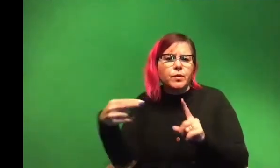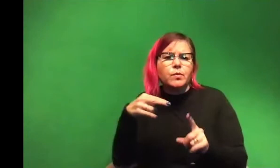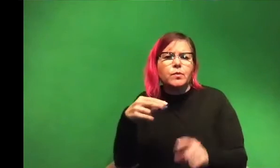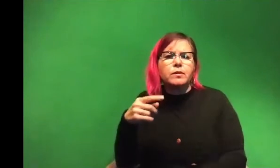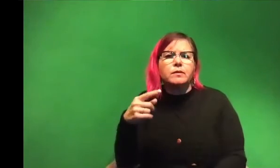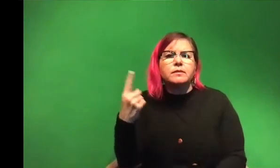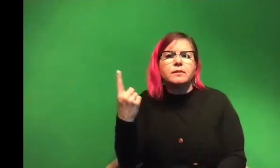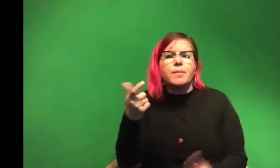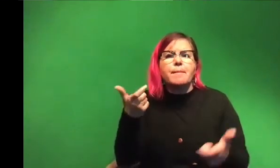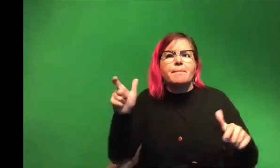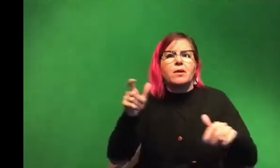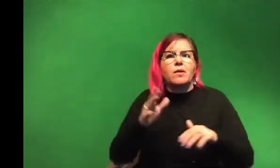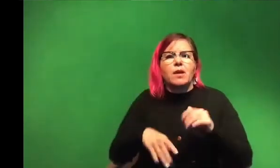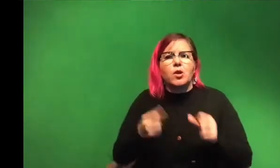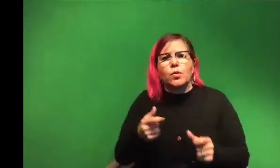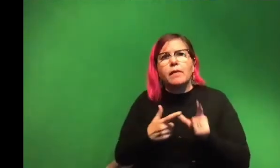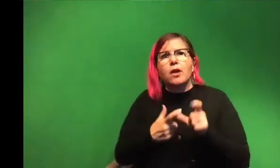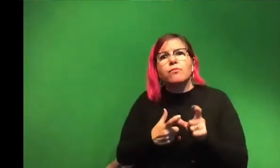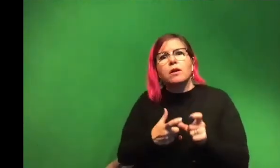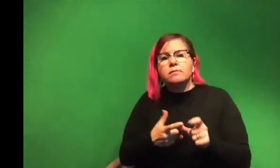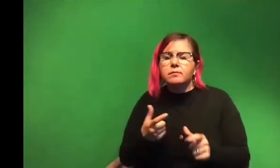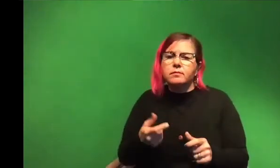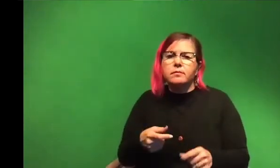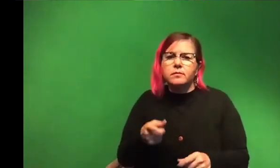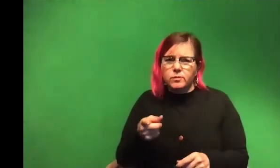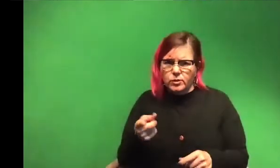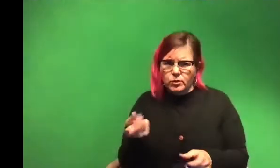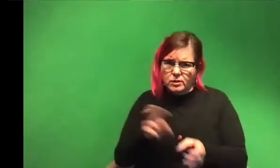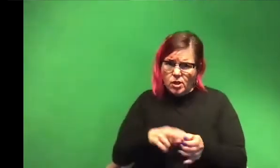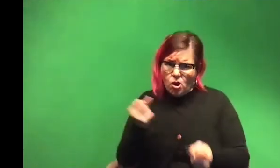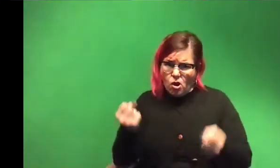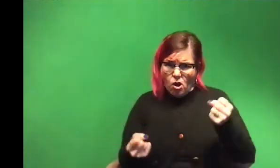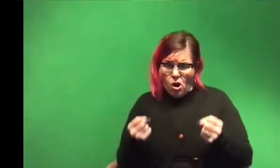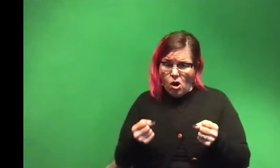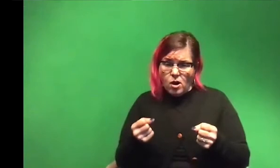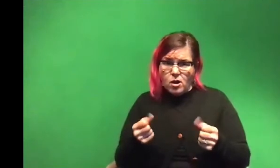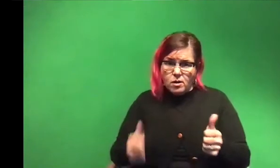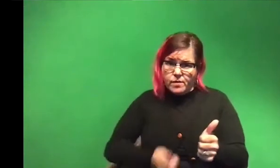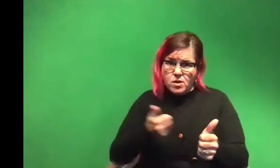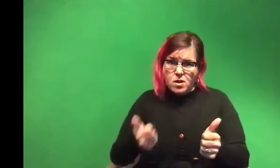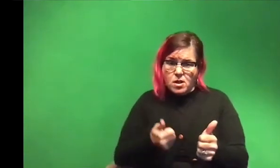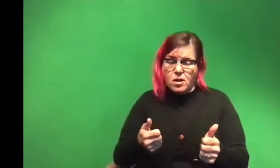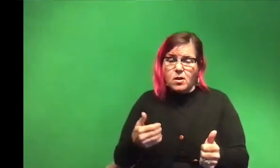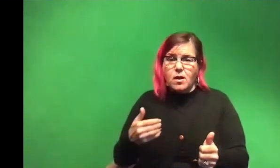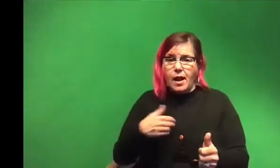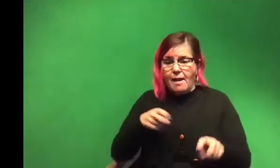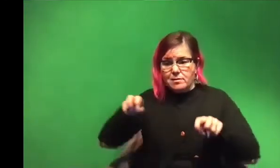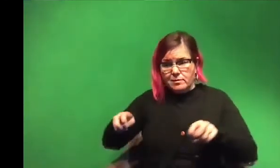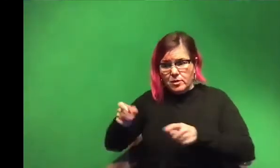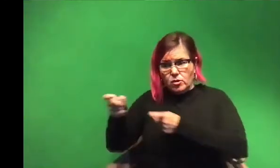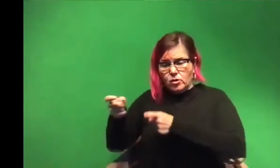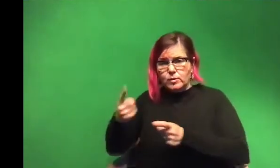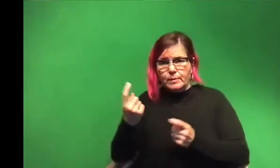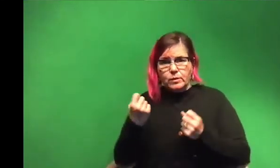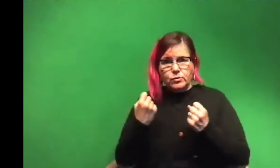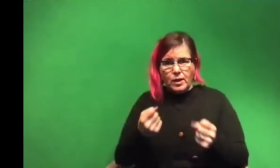bigger than where you could just like run alongside your drone. Do you ever like get in the car and like have your passenger controlling the drone while somebody drives to keep up